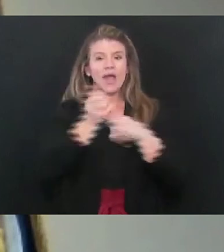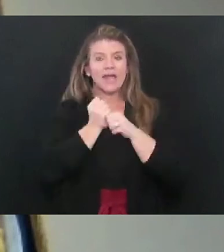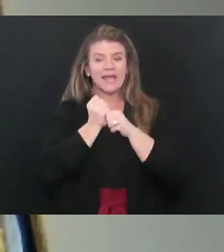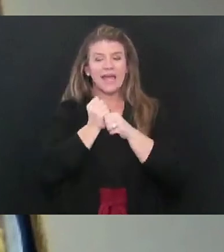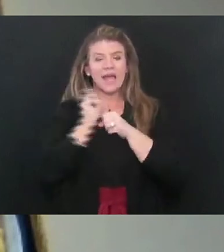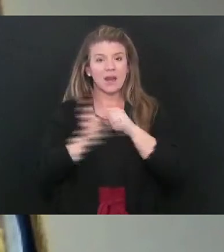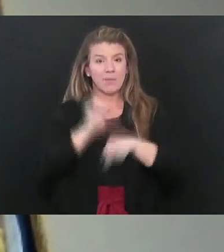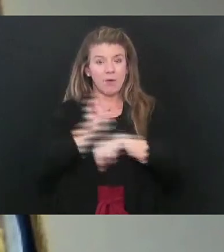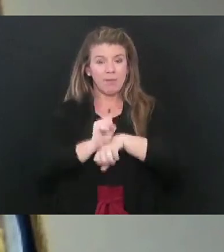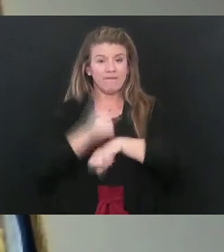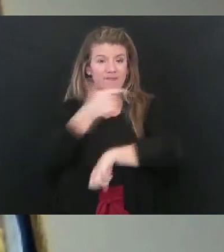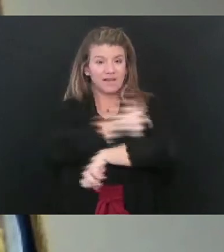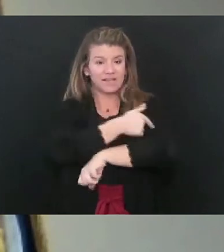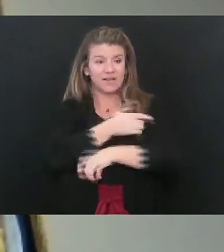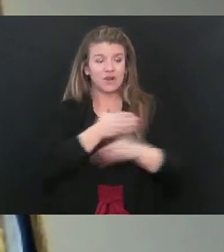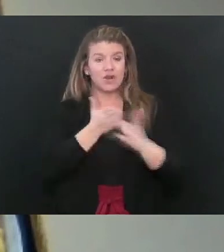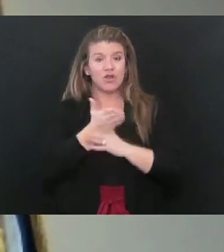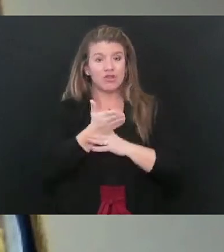for vaccination through